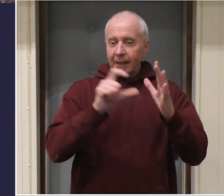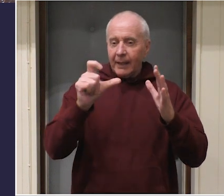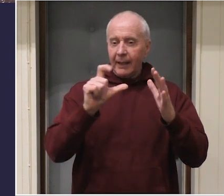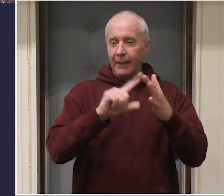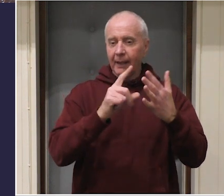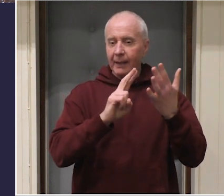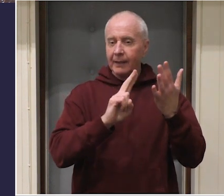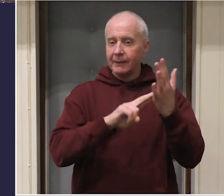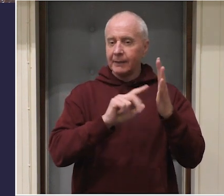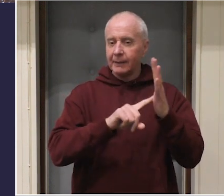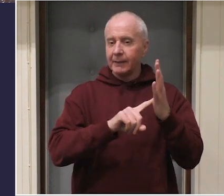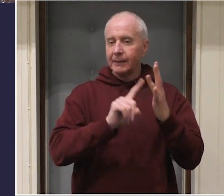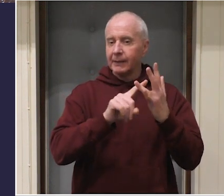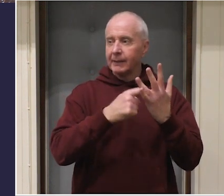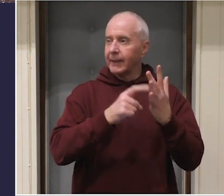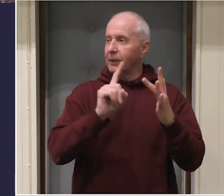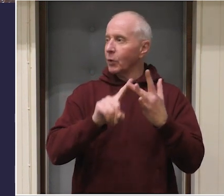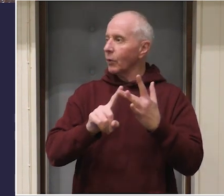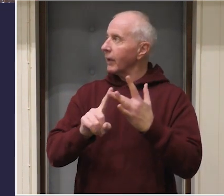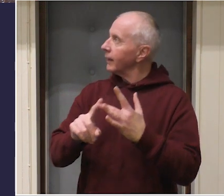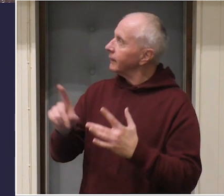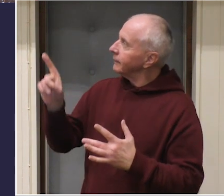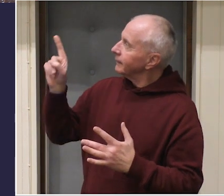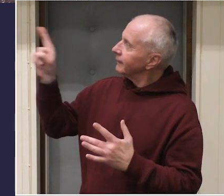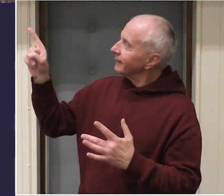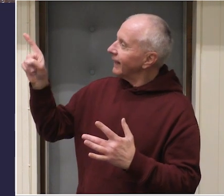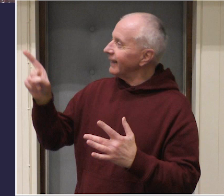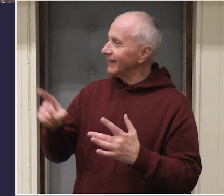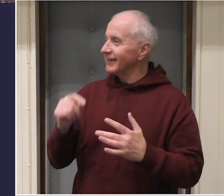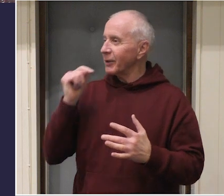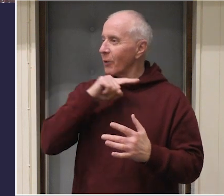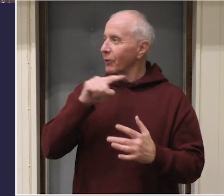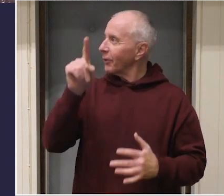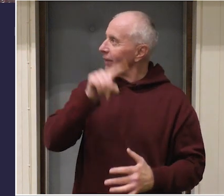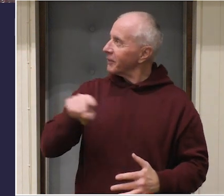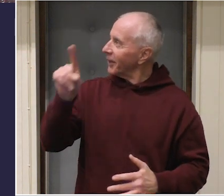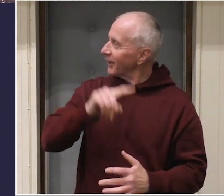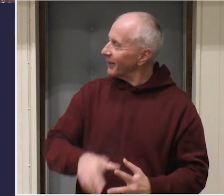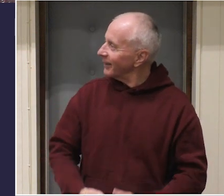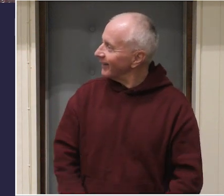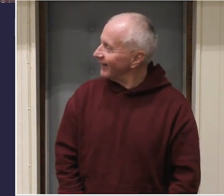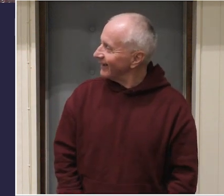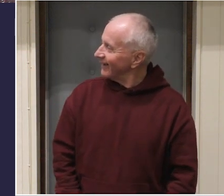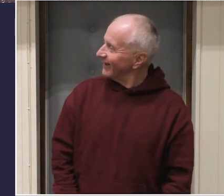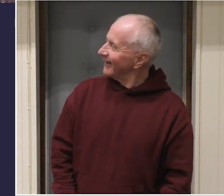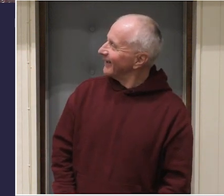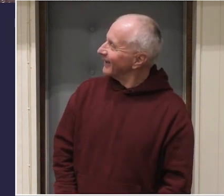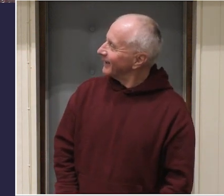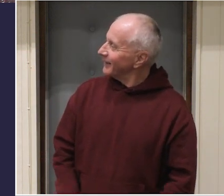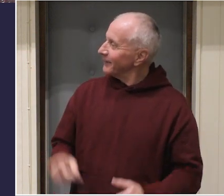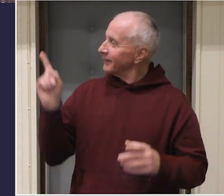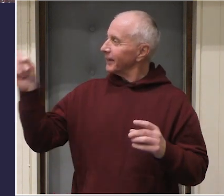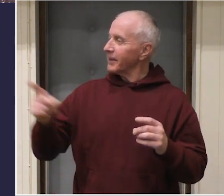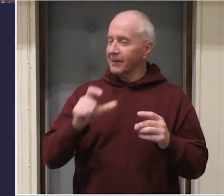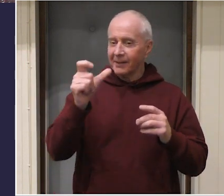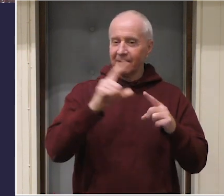common or garden boring. Is it the red circle? No. This one over here. So this is the constellation